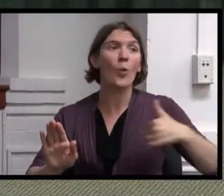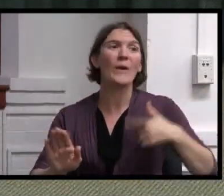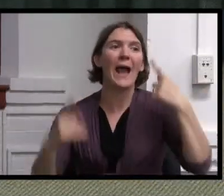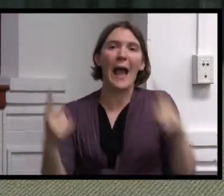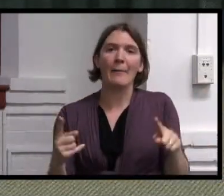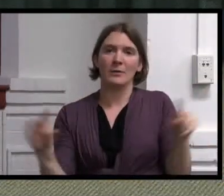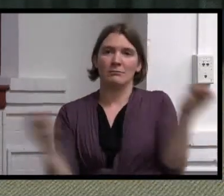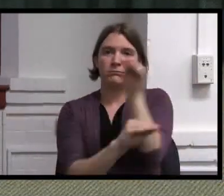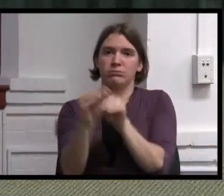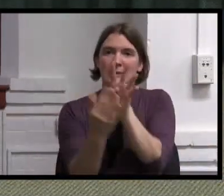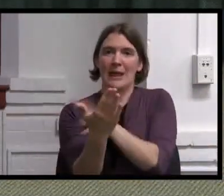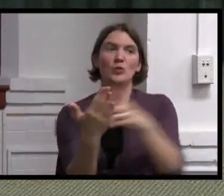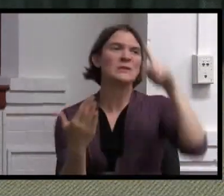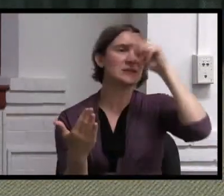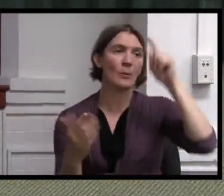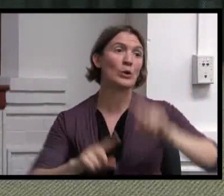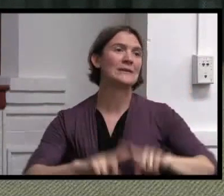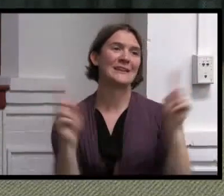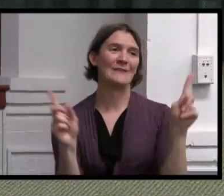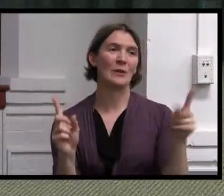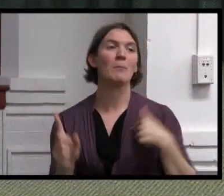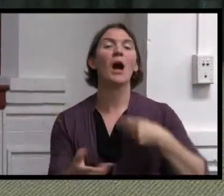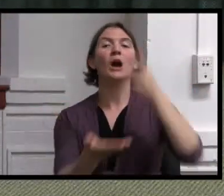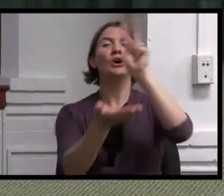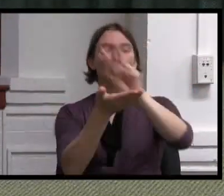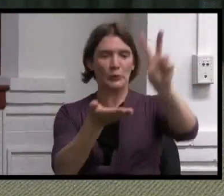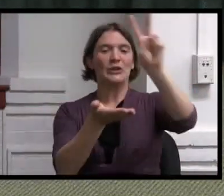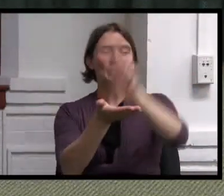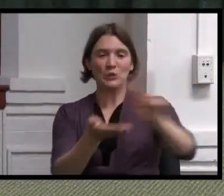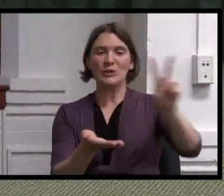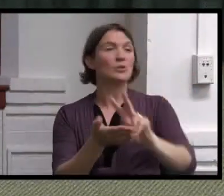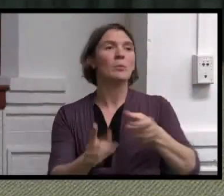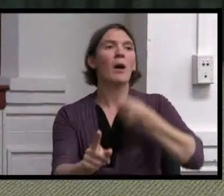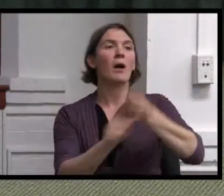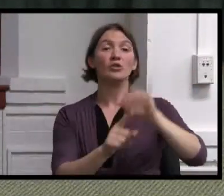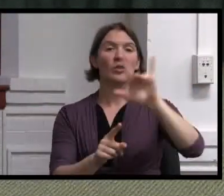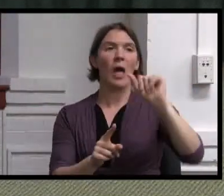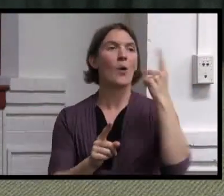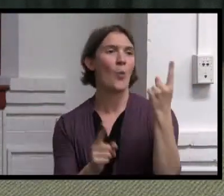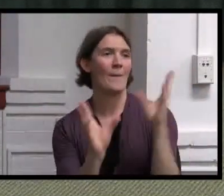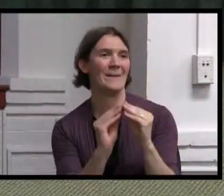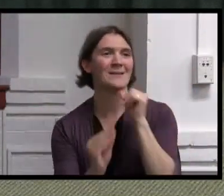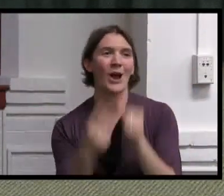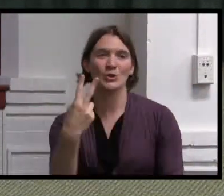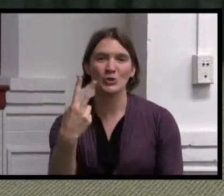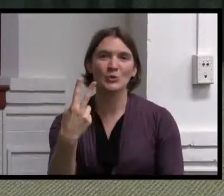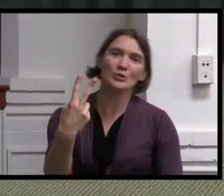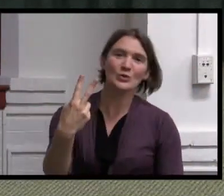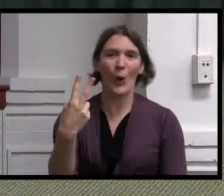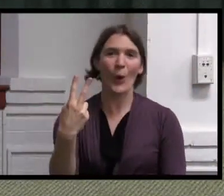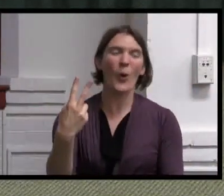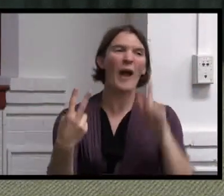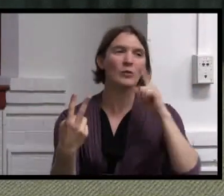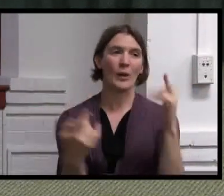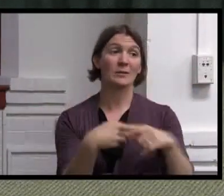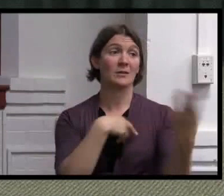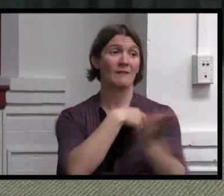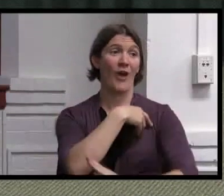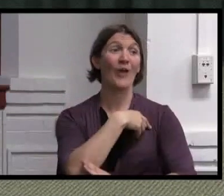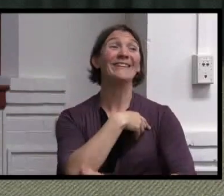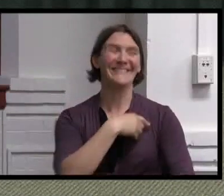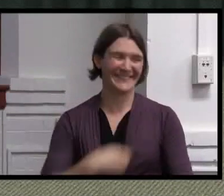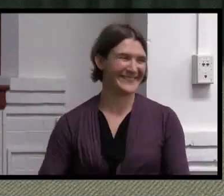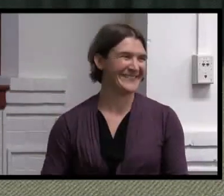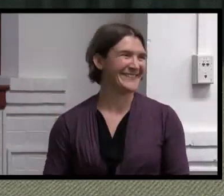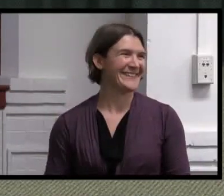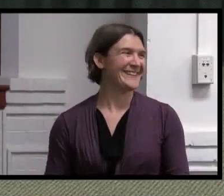I think because of our summer schedule, it's just, I think things just got pushed back a little bit. But I think so we have a plan for September. Yeah. Oh, yeah. And in the